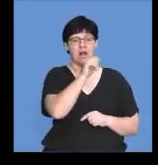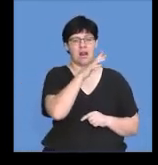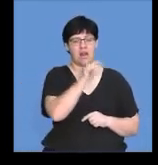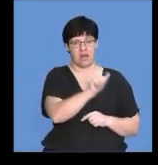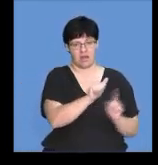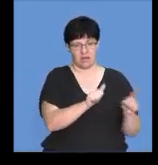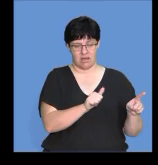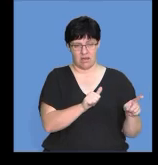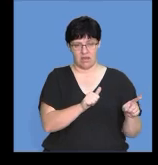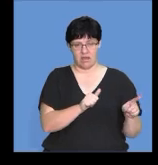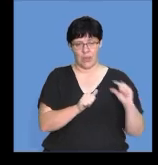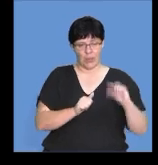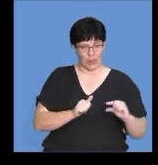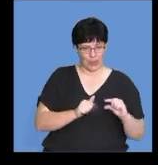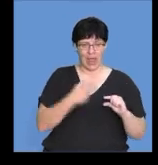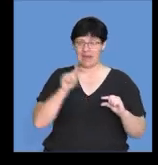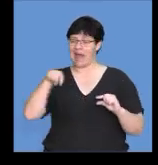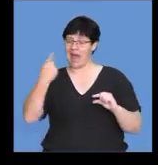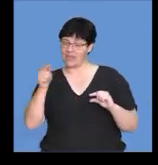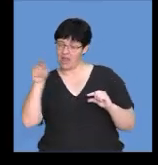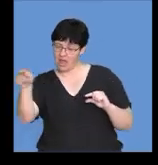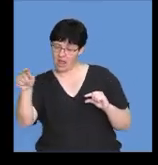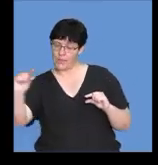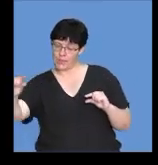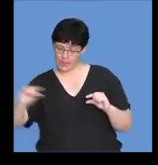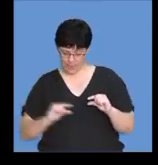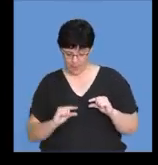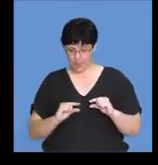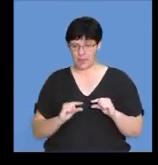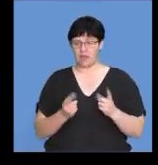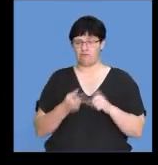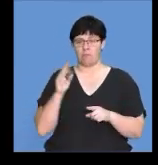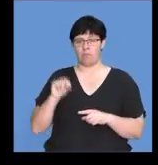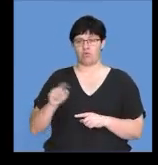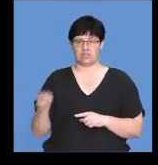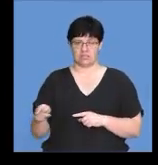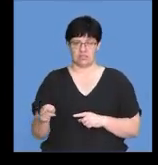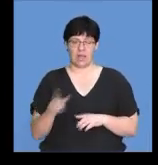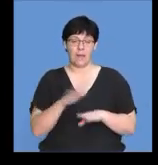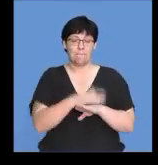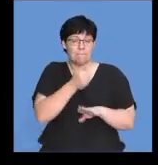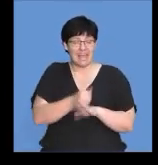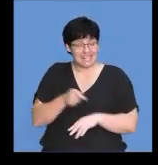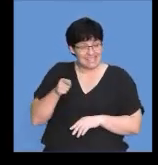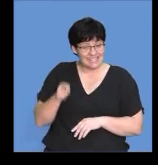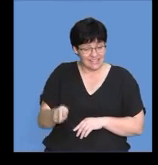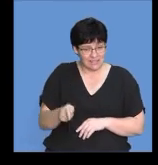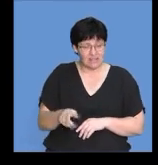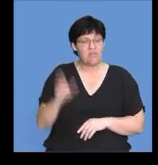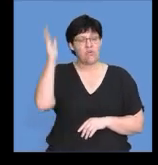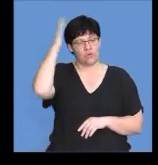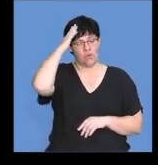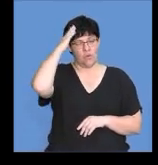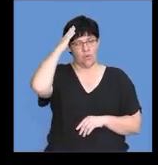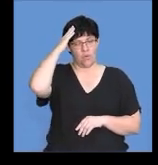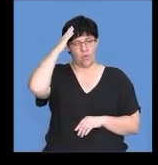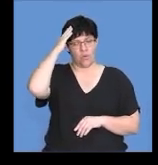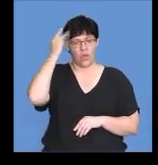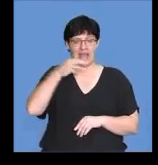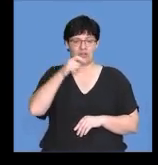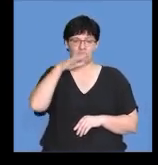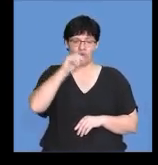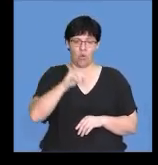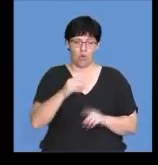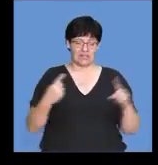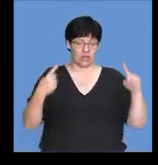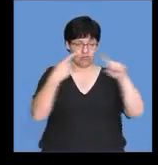and also the other recessive allele from Maurice. And purely based on that, you know that in a heterozygous